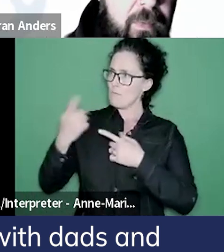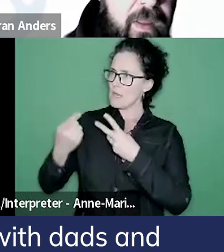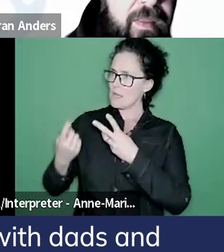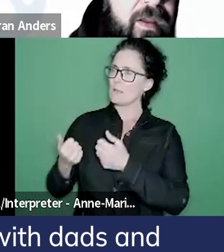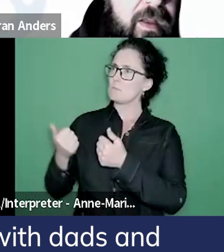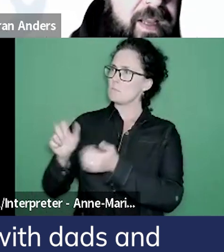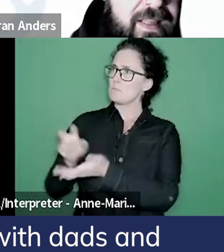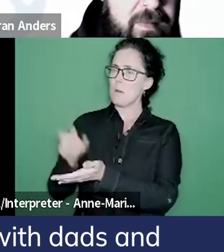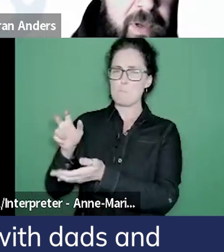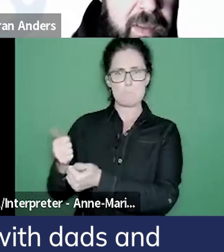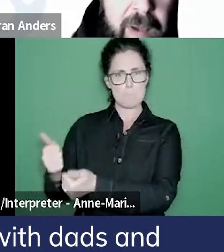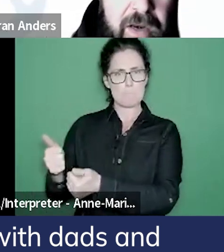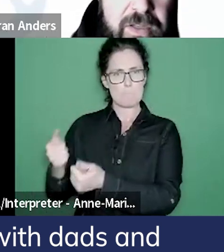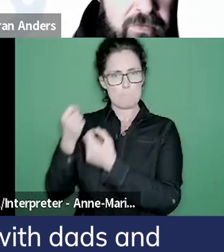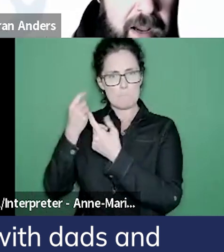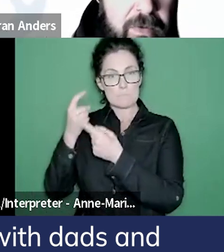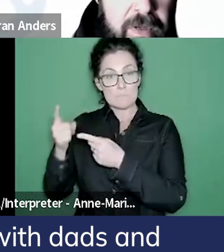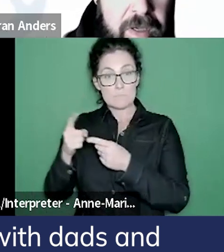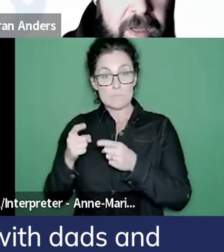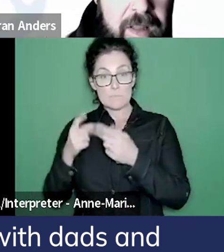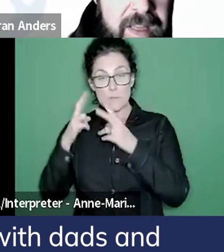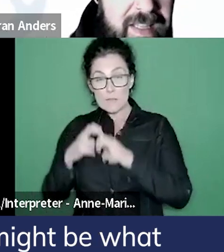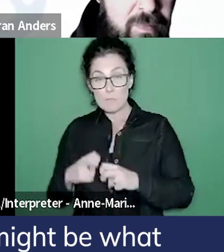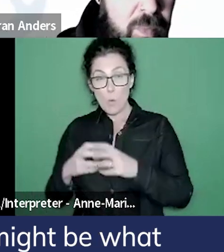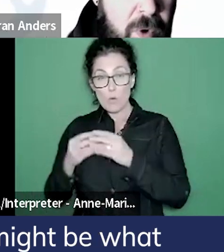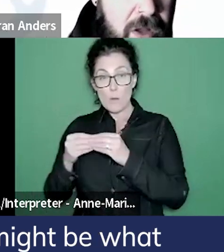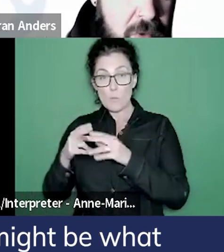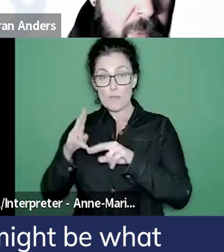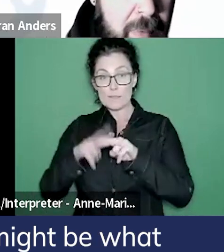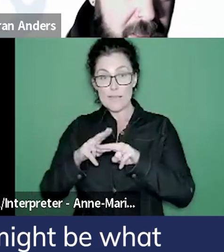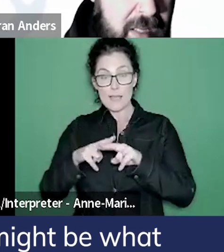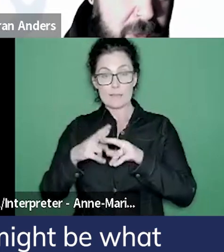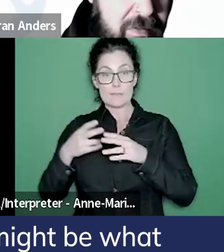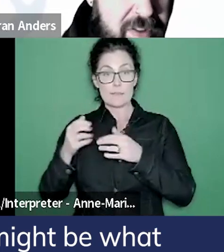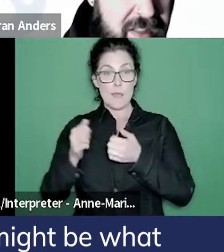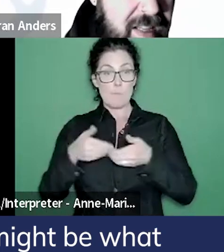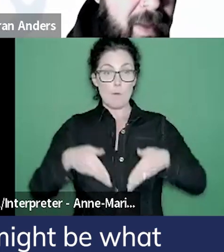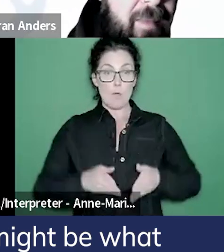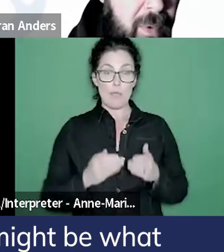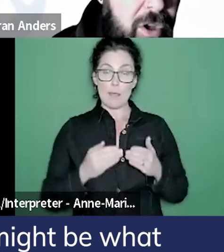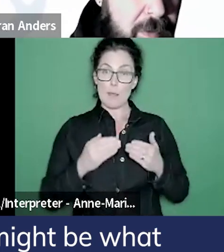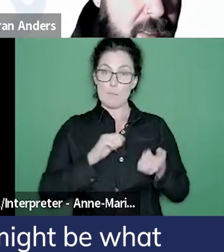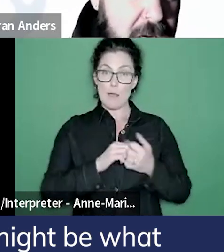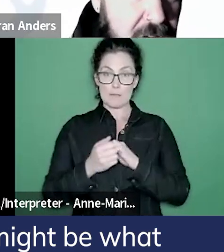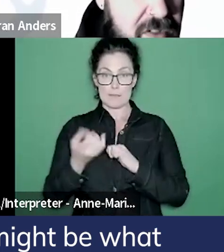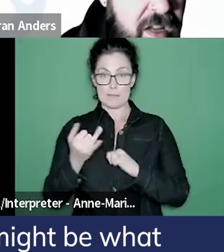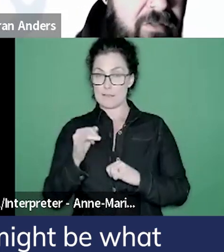really openly with dads and birthing partners around, this is what some people experience, this